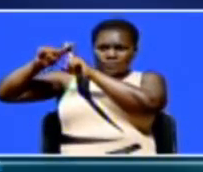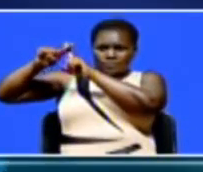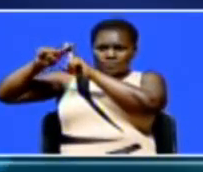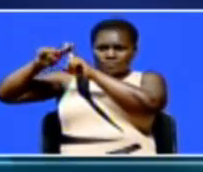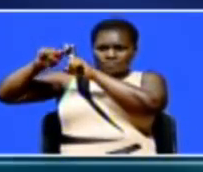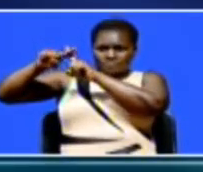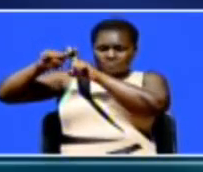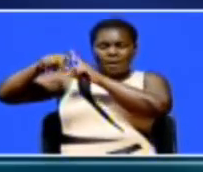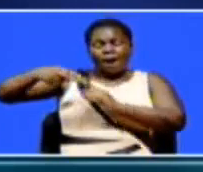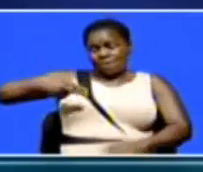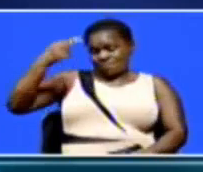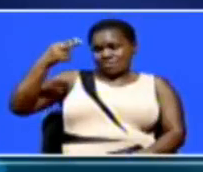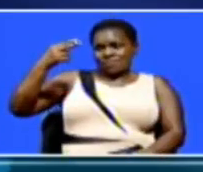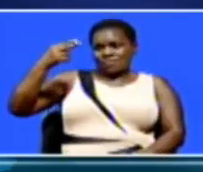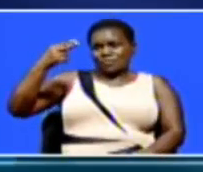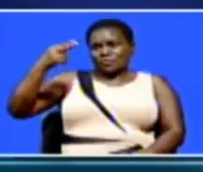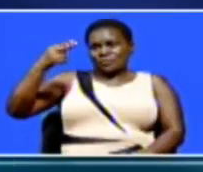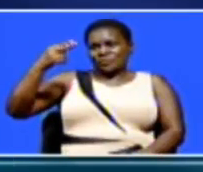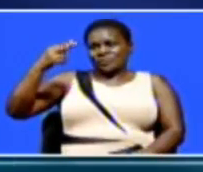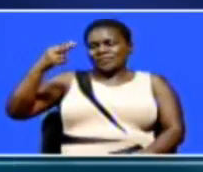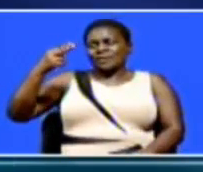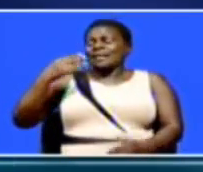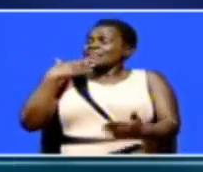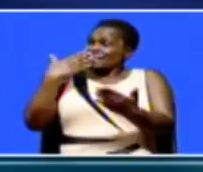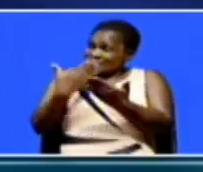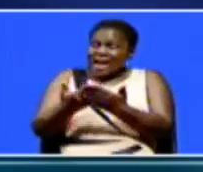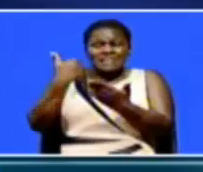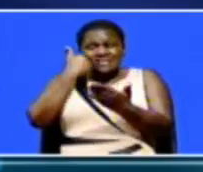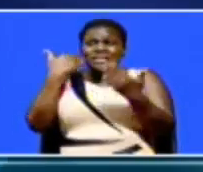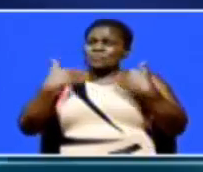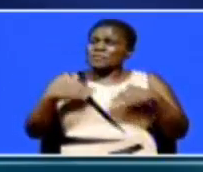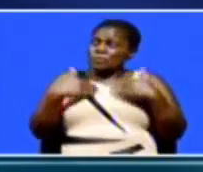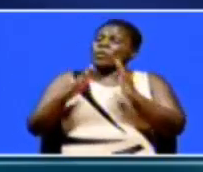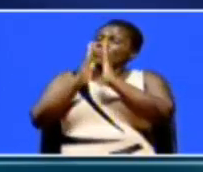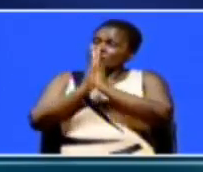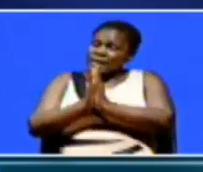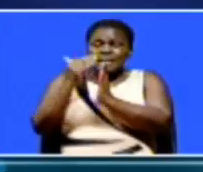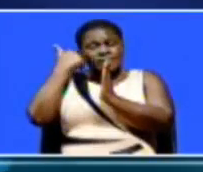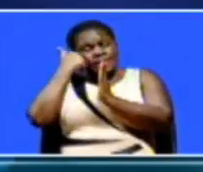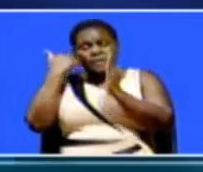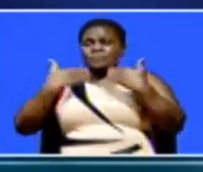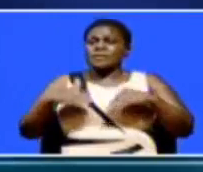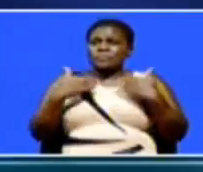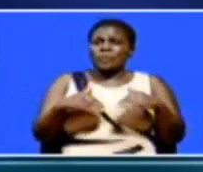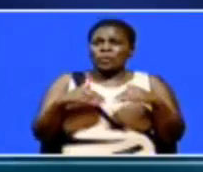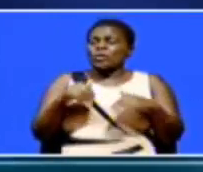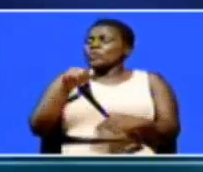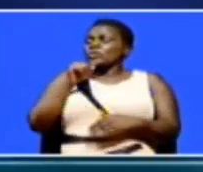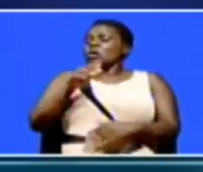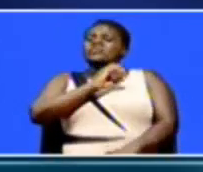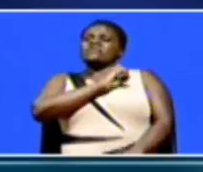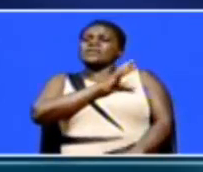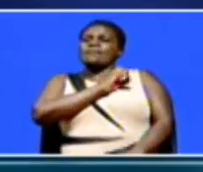would be much, much higher than it is. Let's thank them, let's keep them in our prayers, and let us not